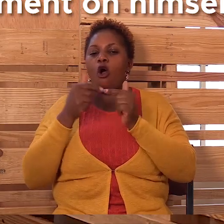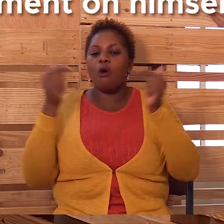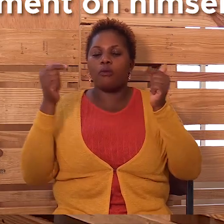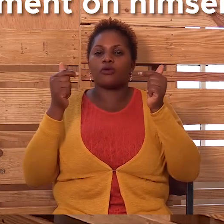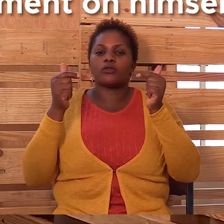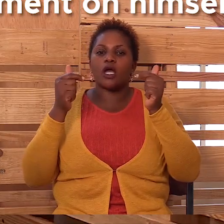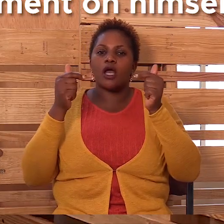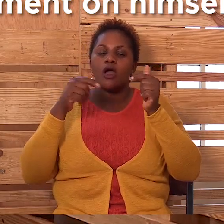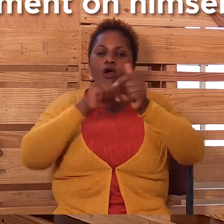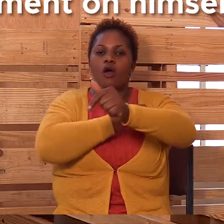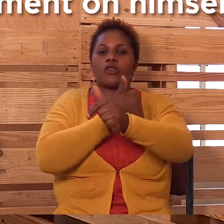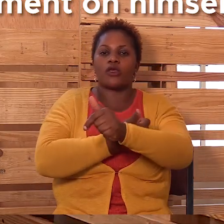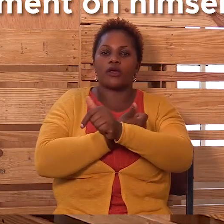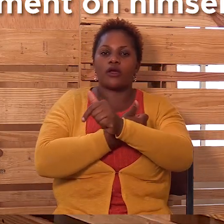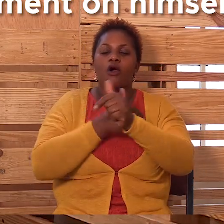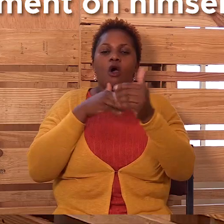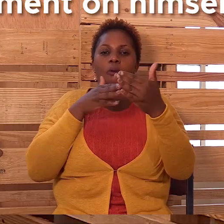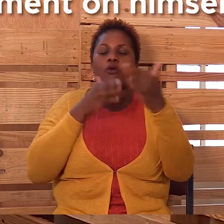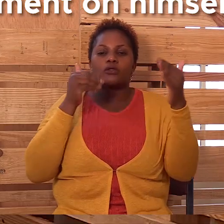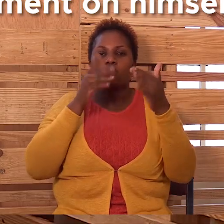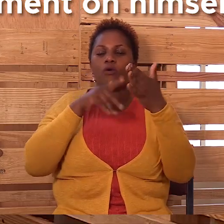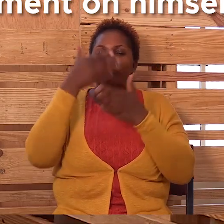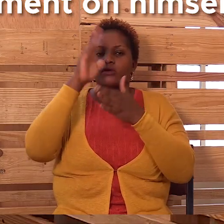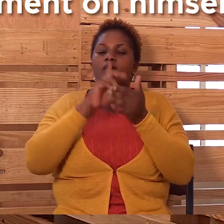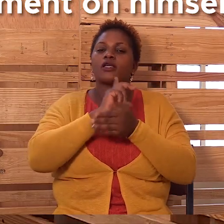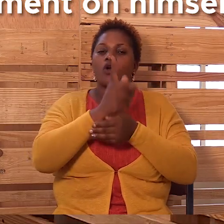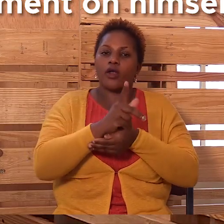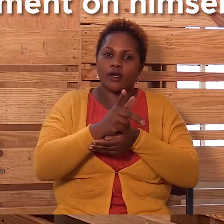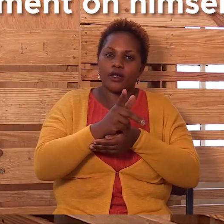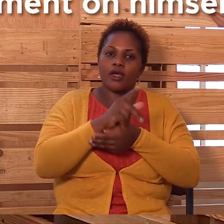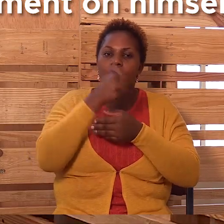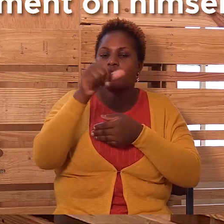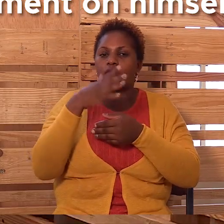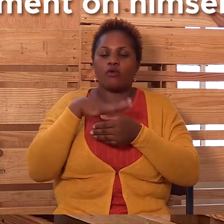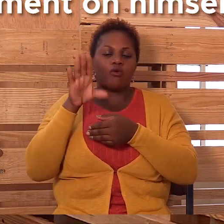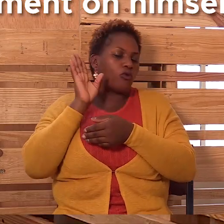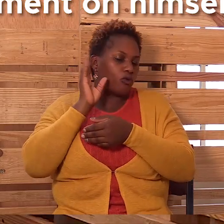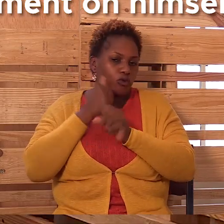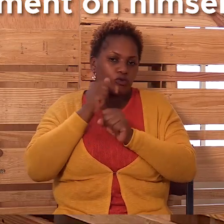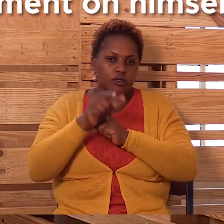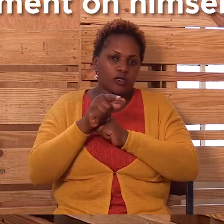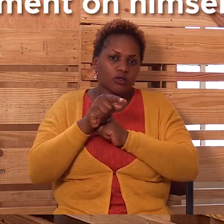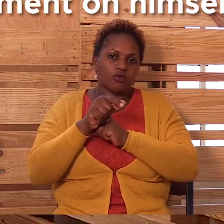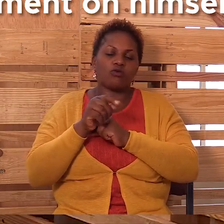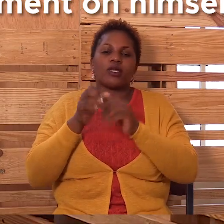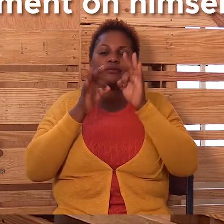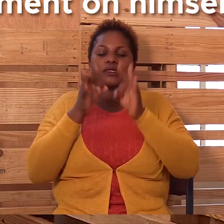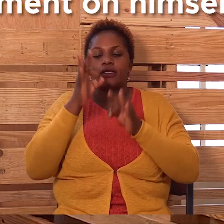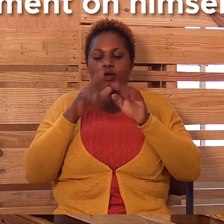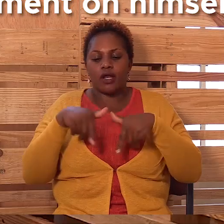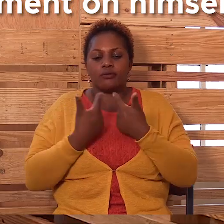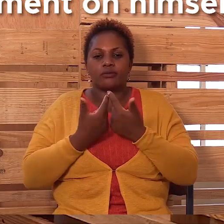Whoever opposes the existing authority opposes what God has ordered. And anyone who does so will